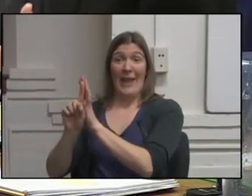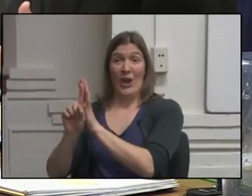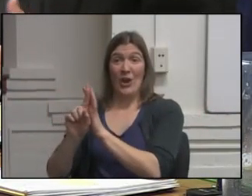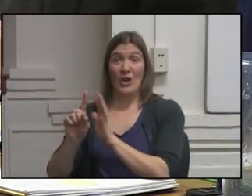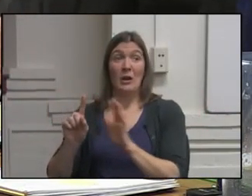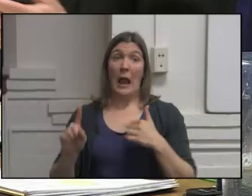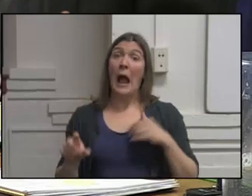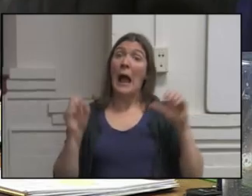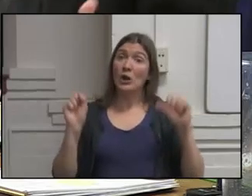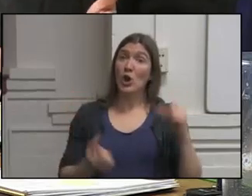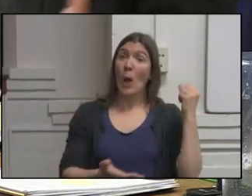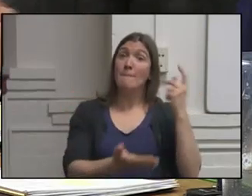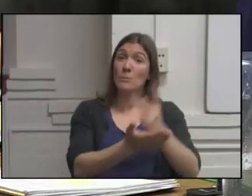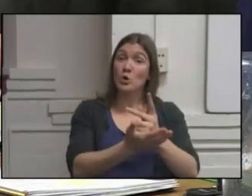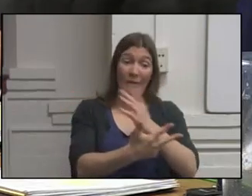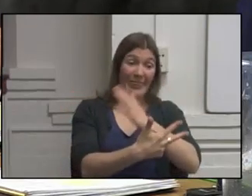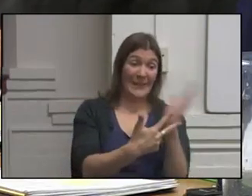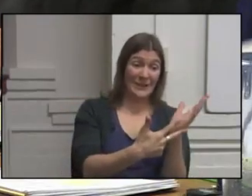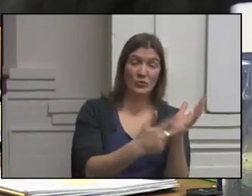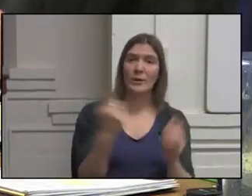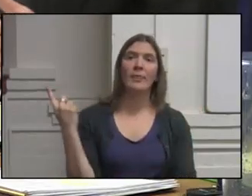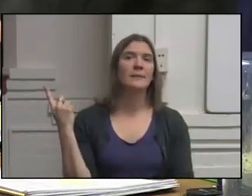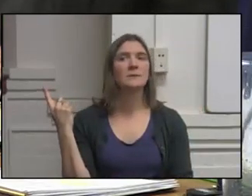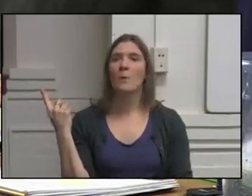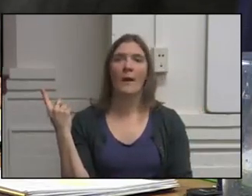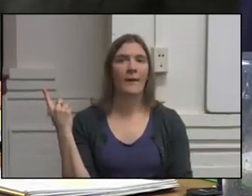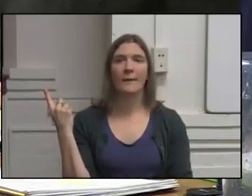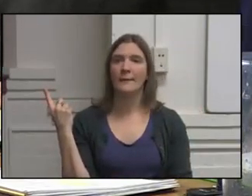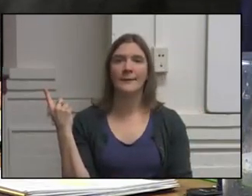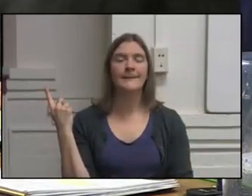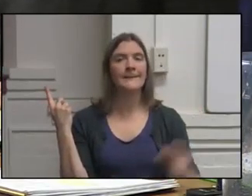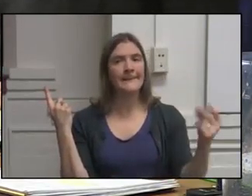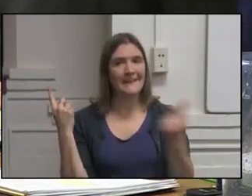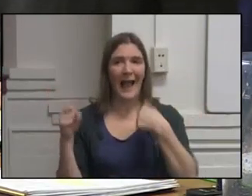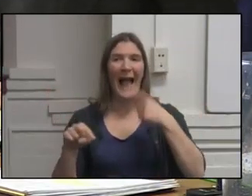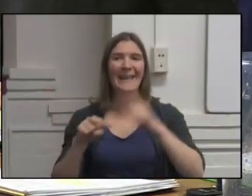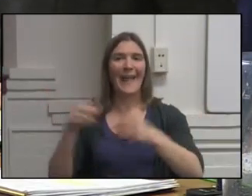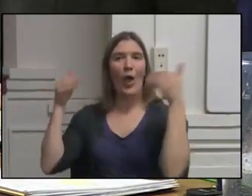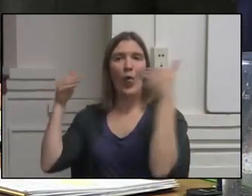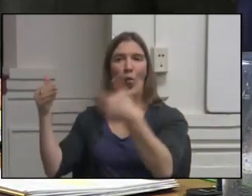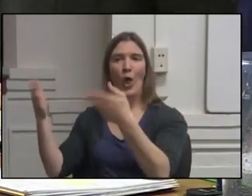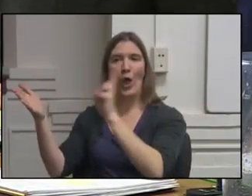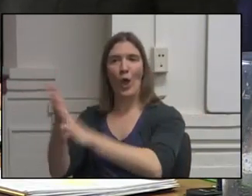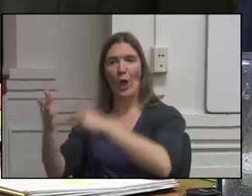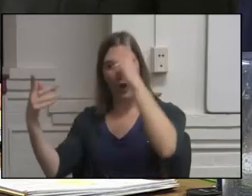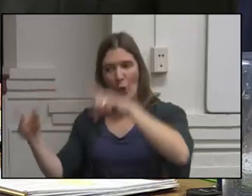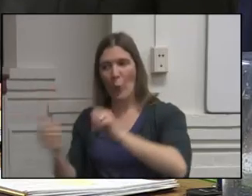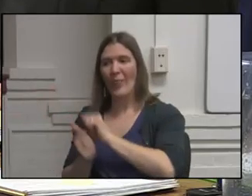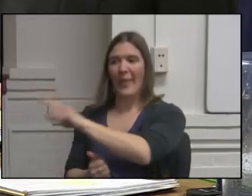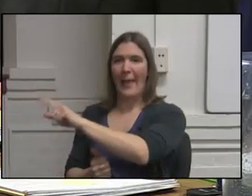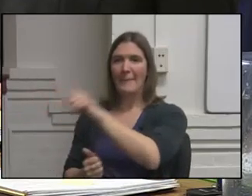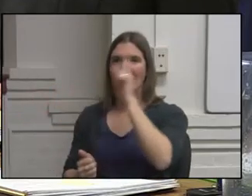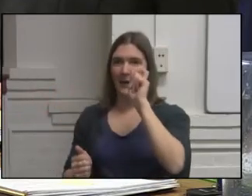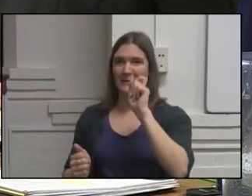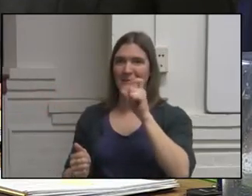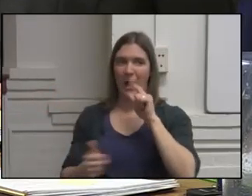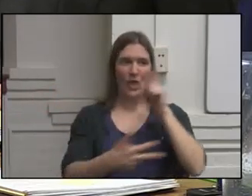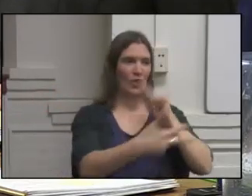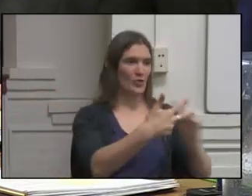board, I'm authorized to approve those and move them forward. What I don't have the authority to do is, independent of